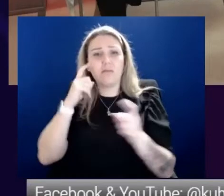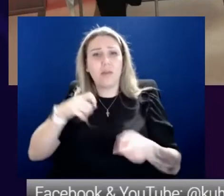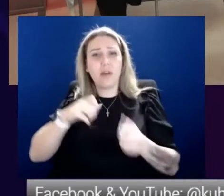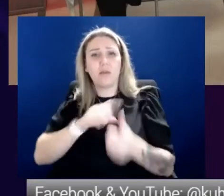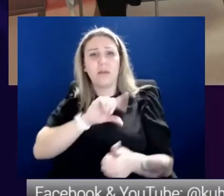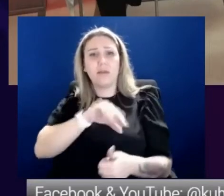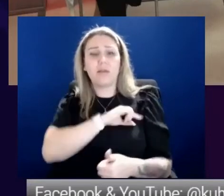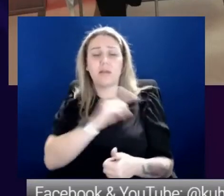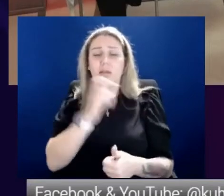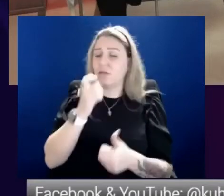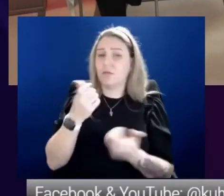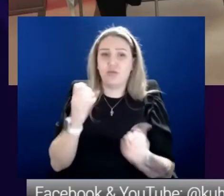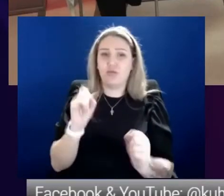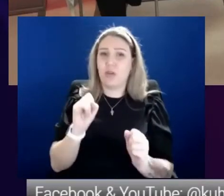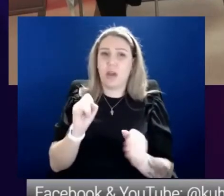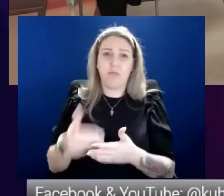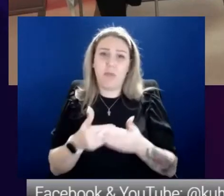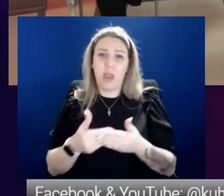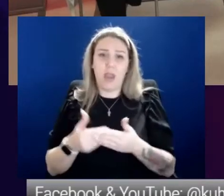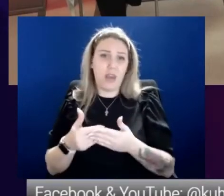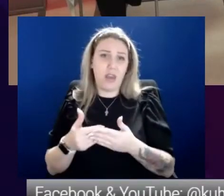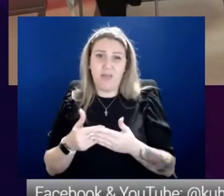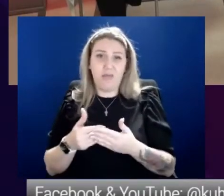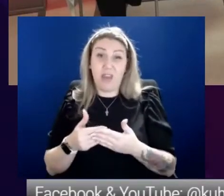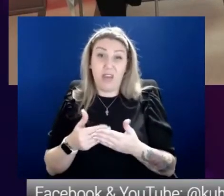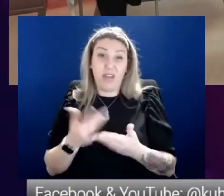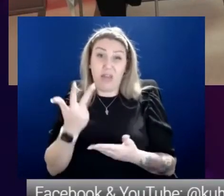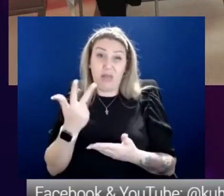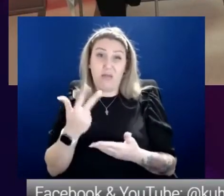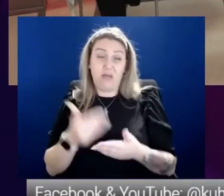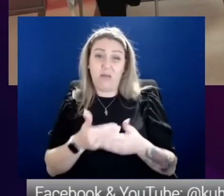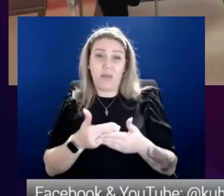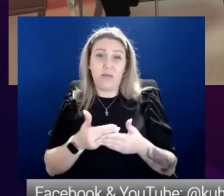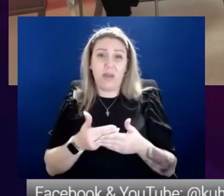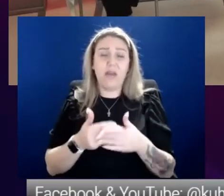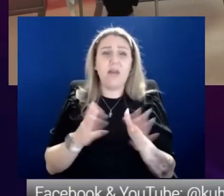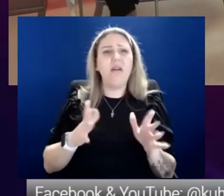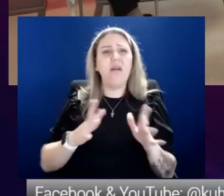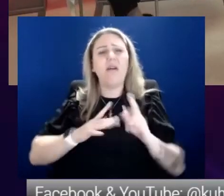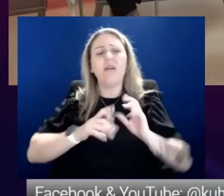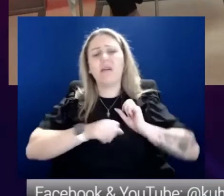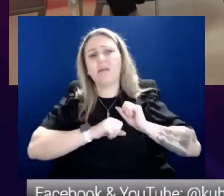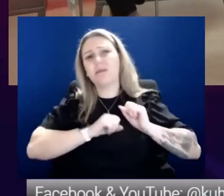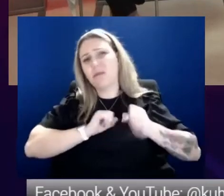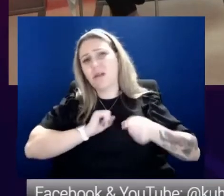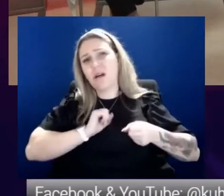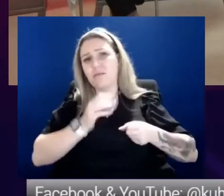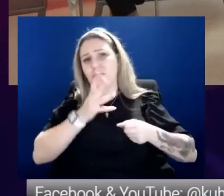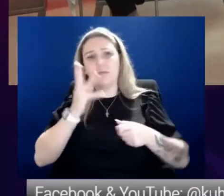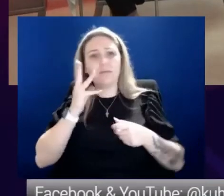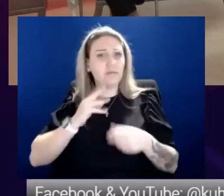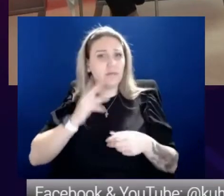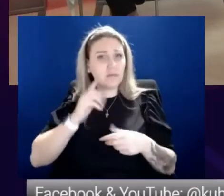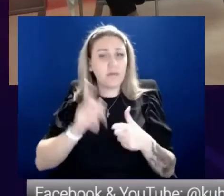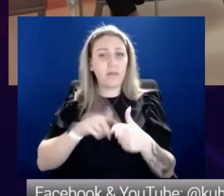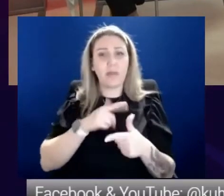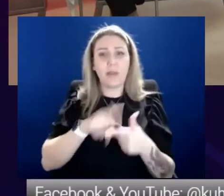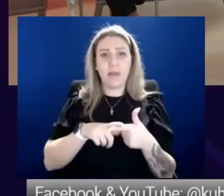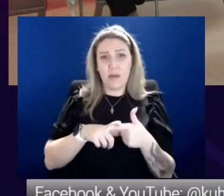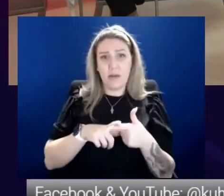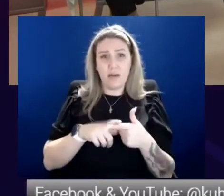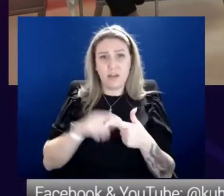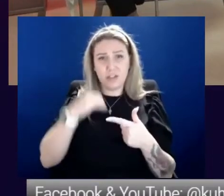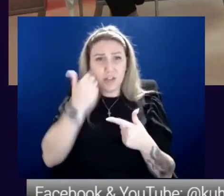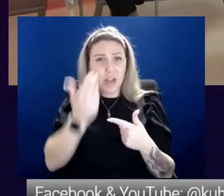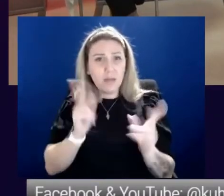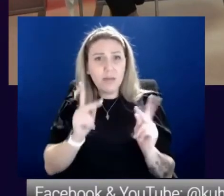3. Clementine, that just kills me to hear that a mom went through that and then was shamed for that. It sounds